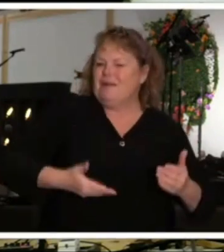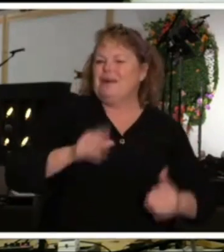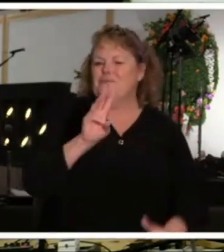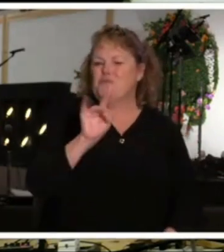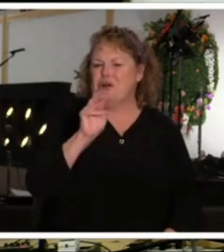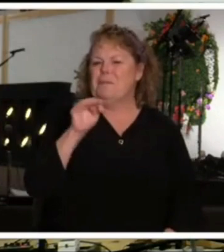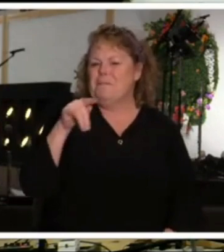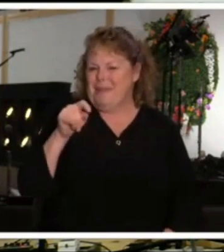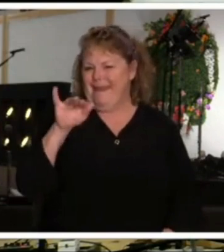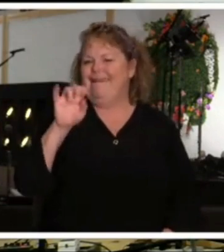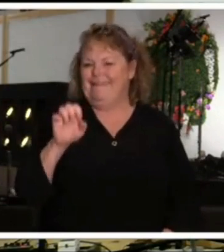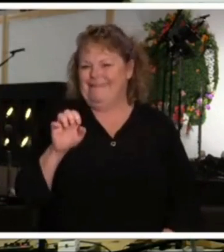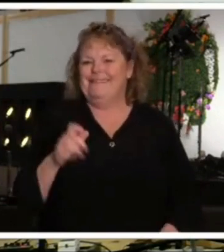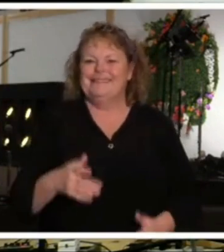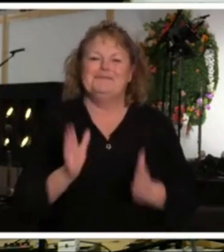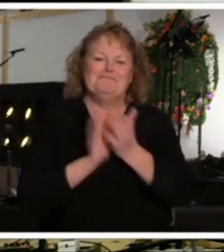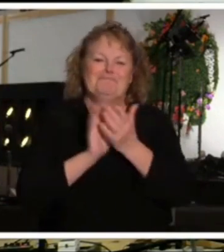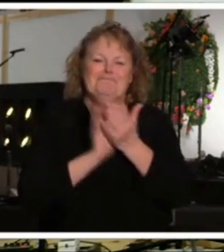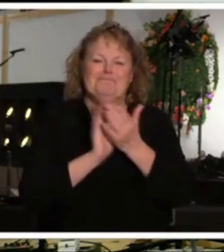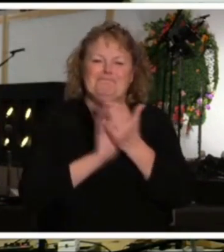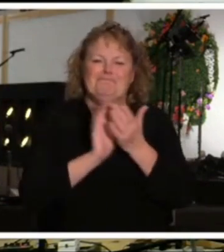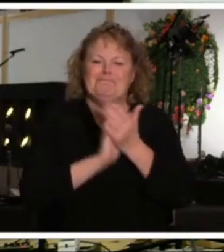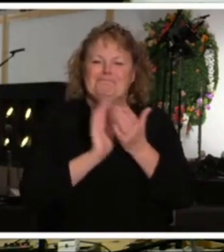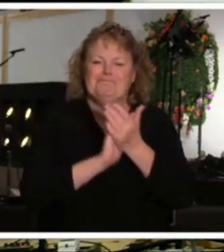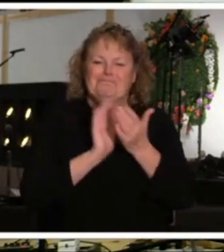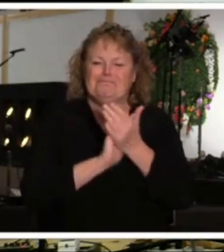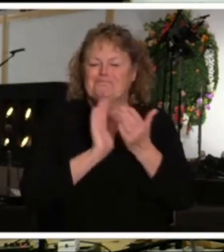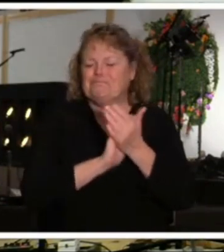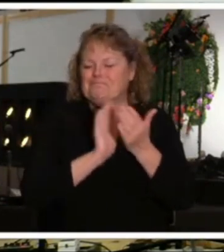as we welcome William Payne to the pulpit this morning?